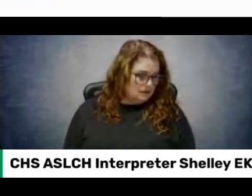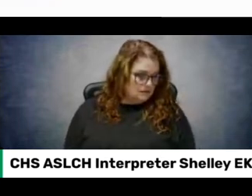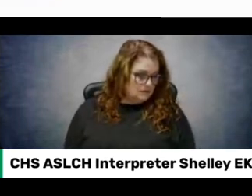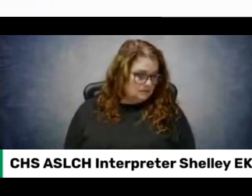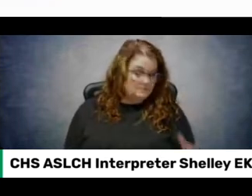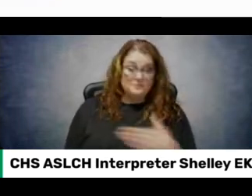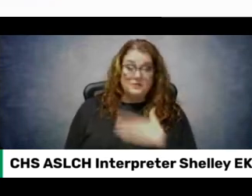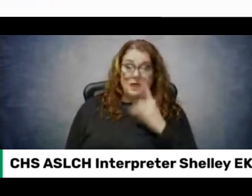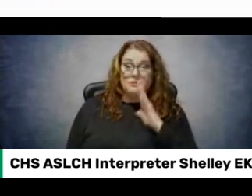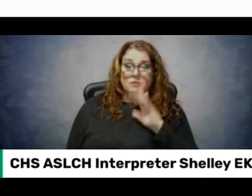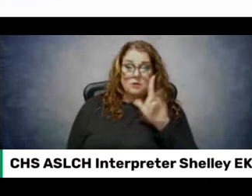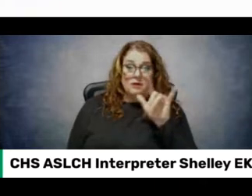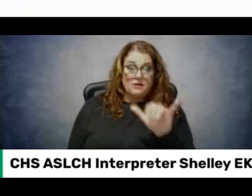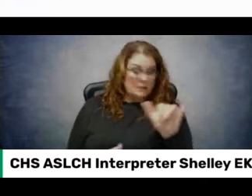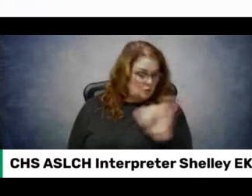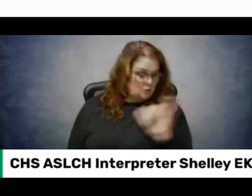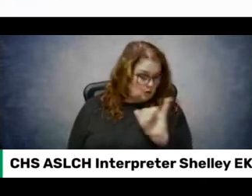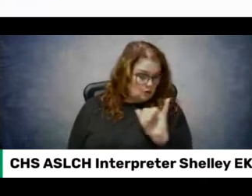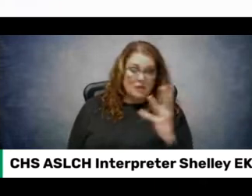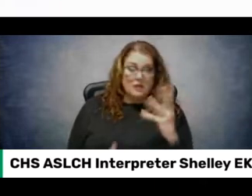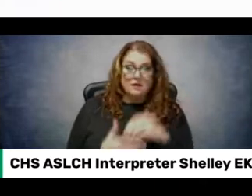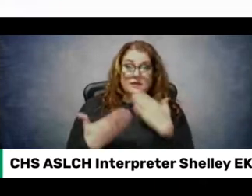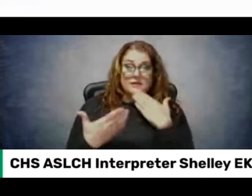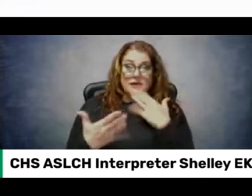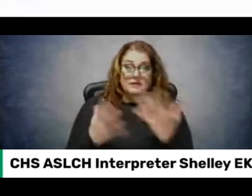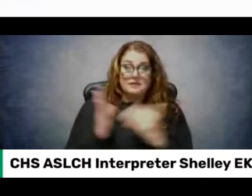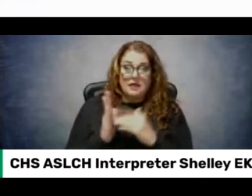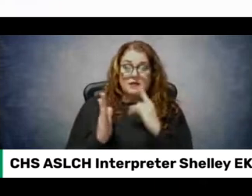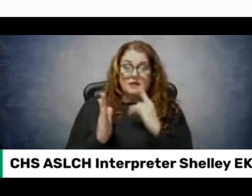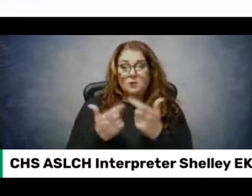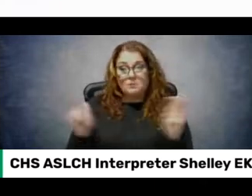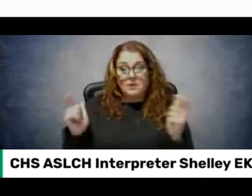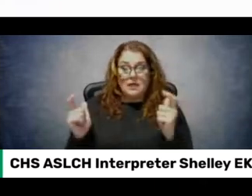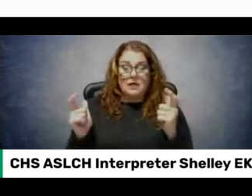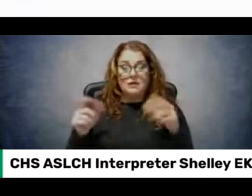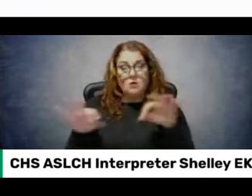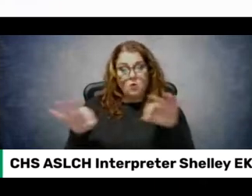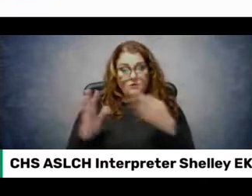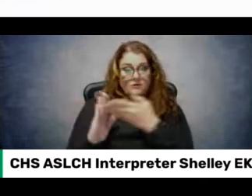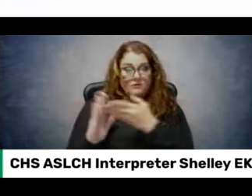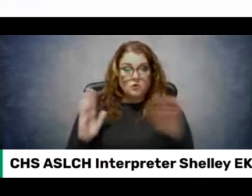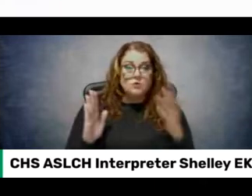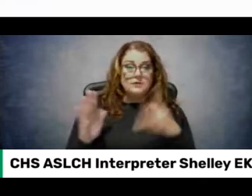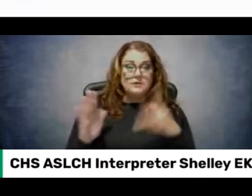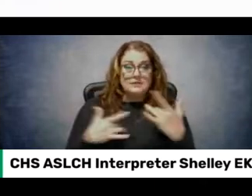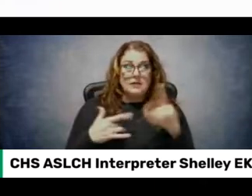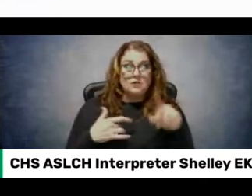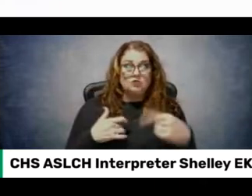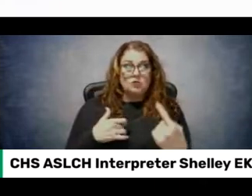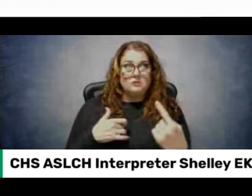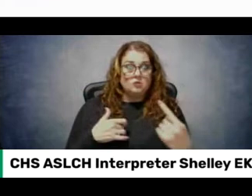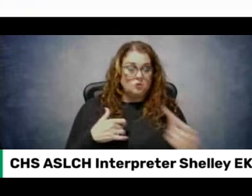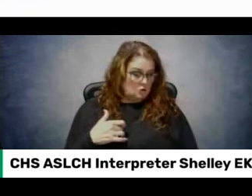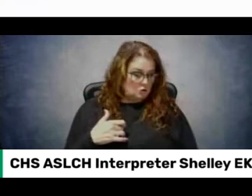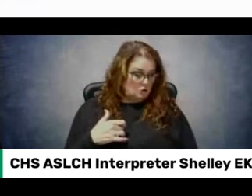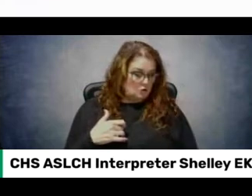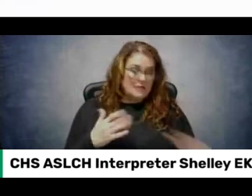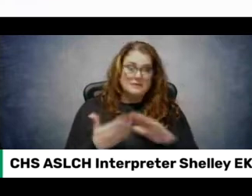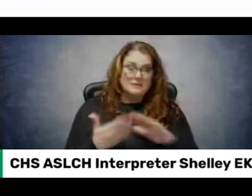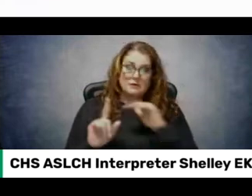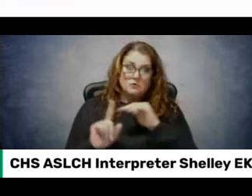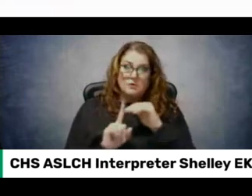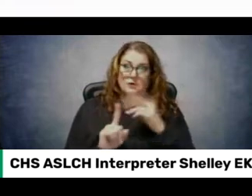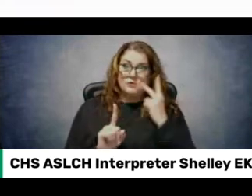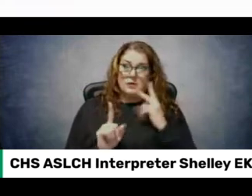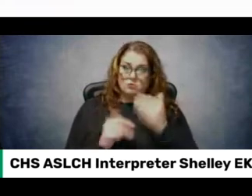Happy to talk about that too. And Ruby, thanks again for the big overview. It's even exciting just to it's a nice reminder to see the